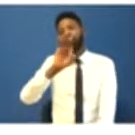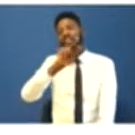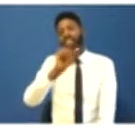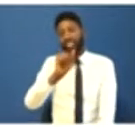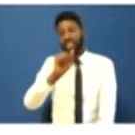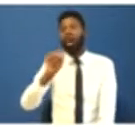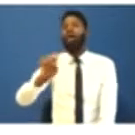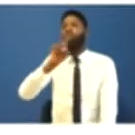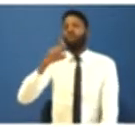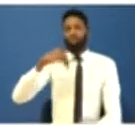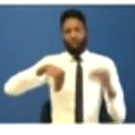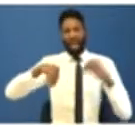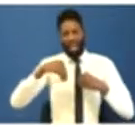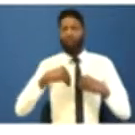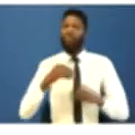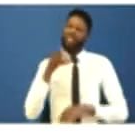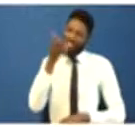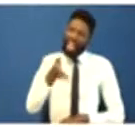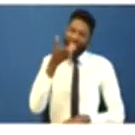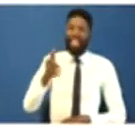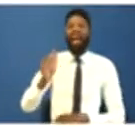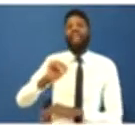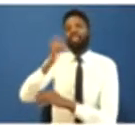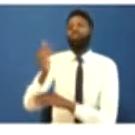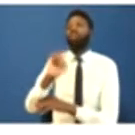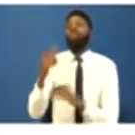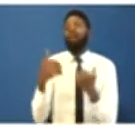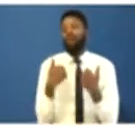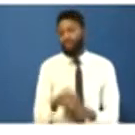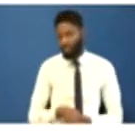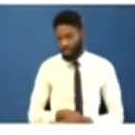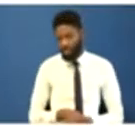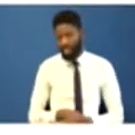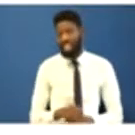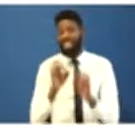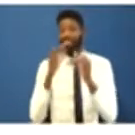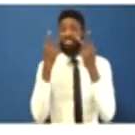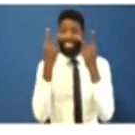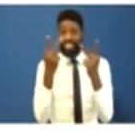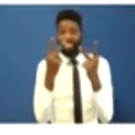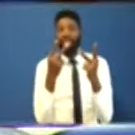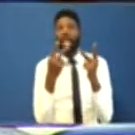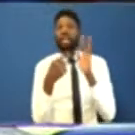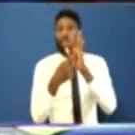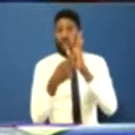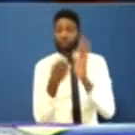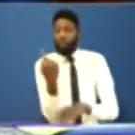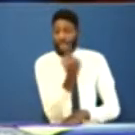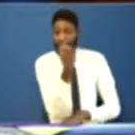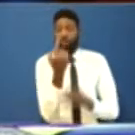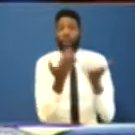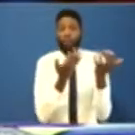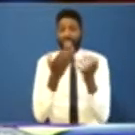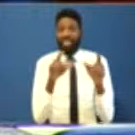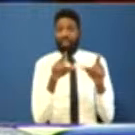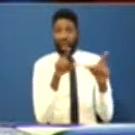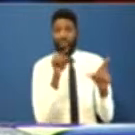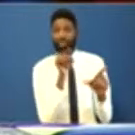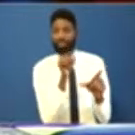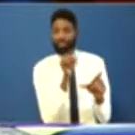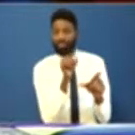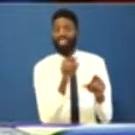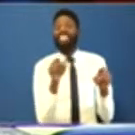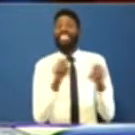hallmark in this city and when we look at the single for example business permits the